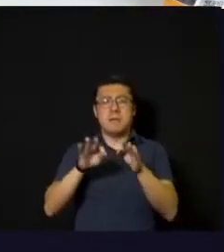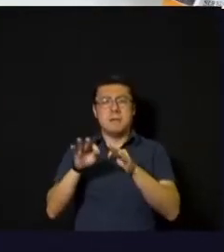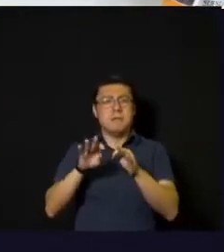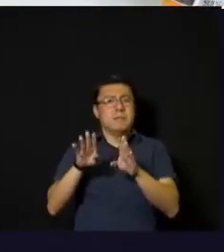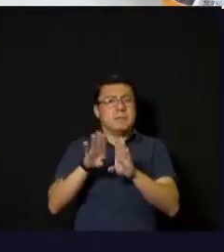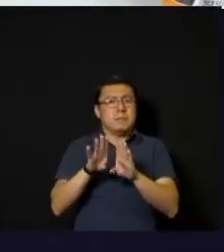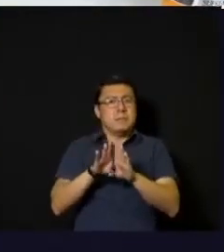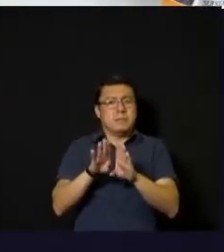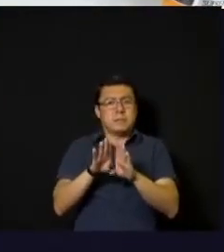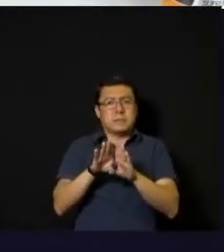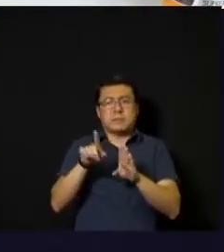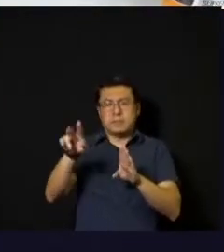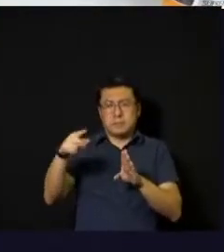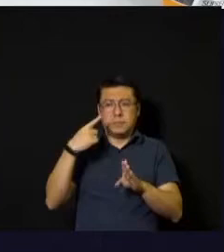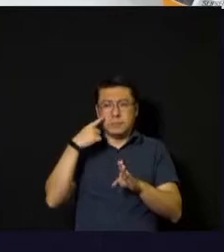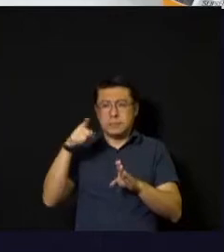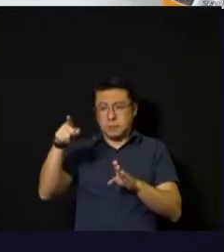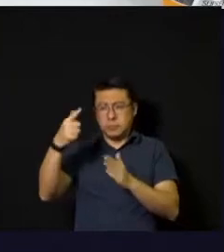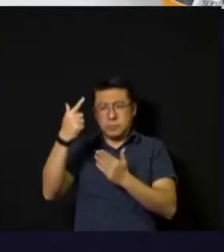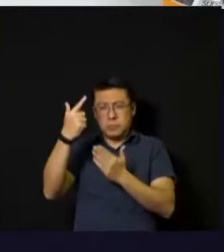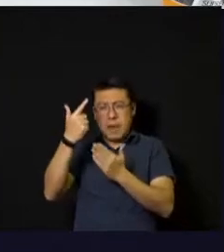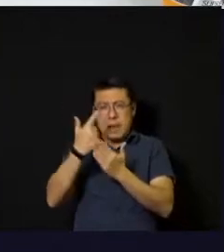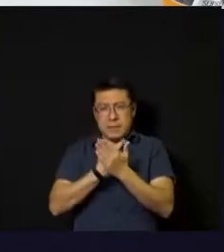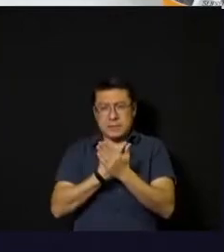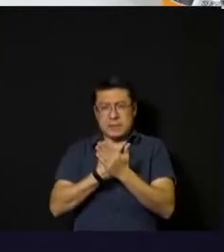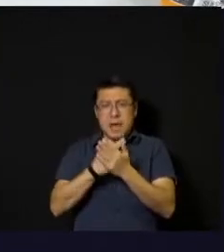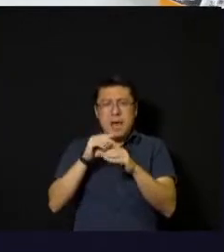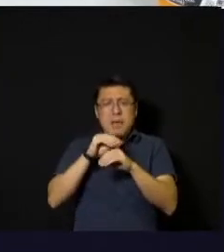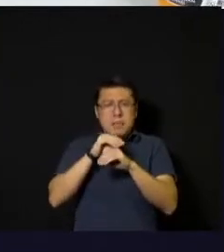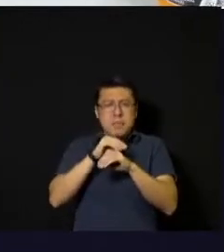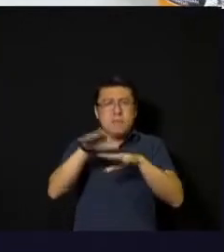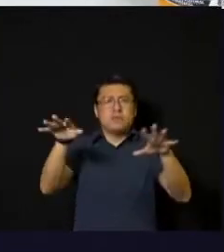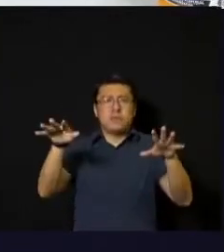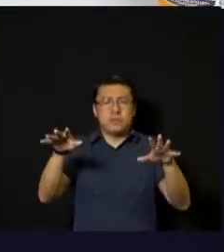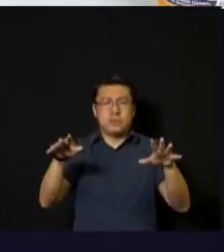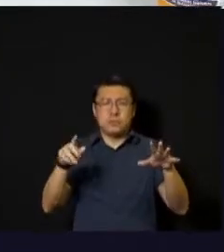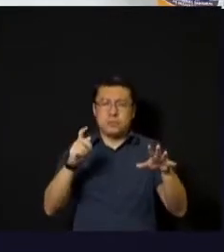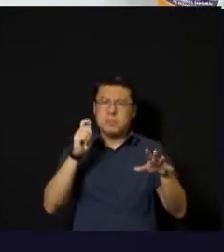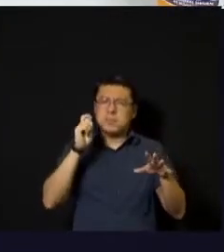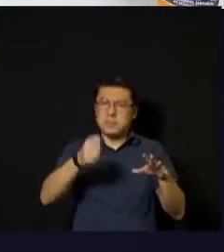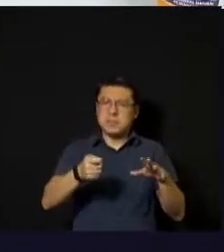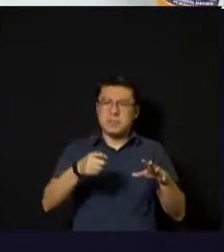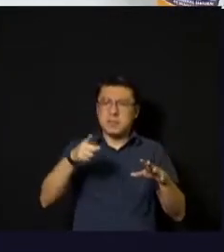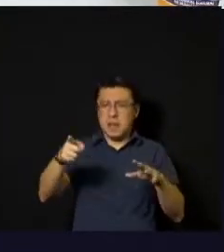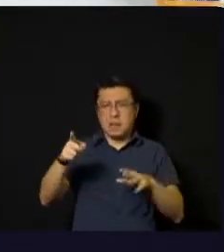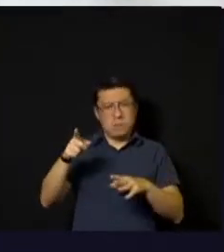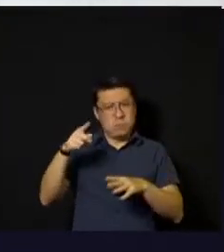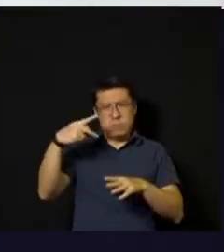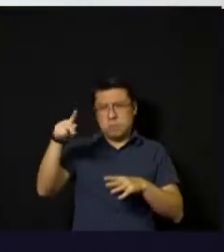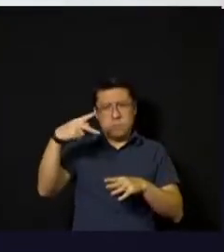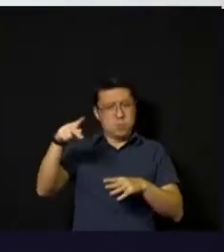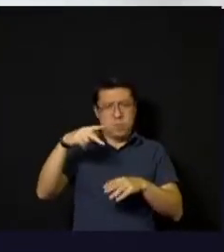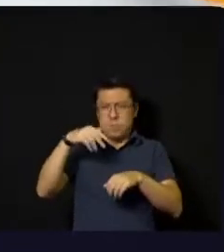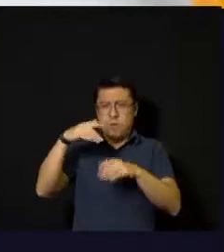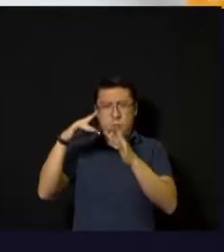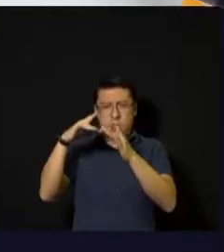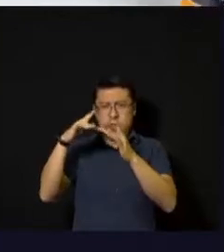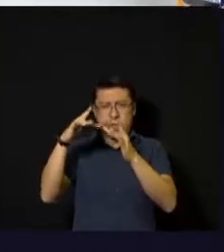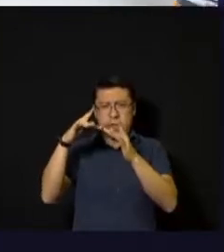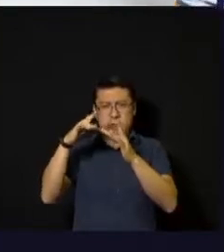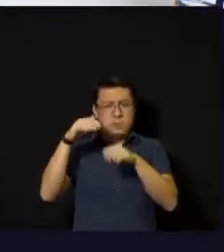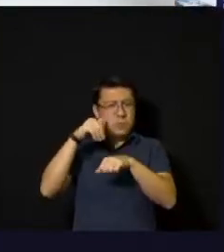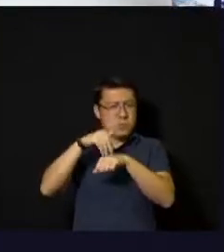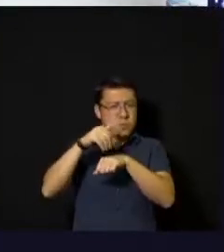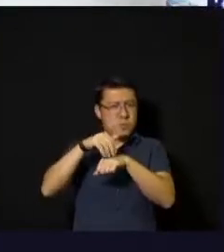We try to have a diffusion list, and this diffusion list means that he's going to put all of his